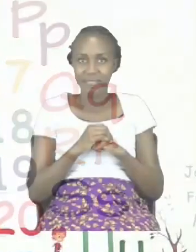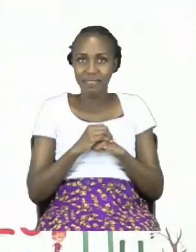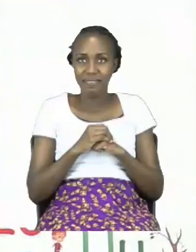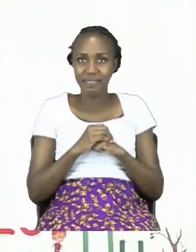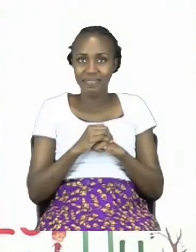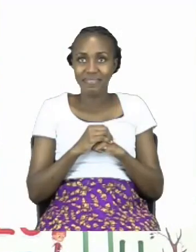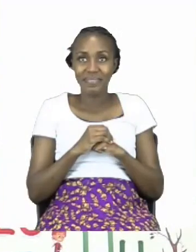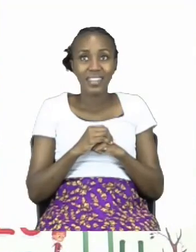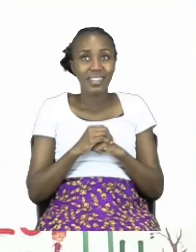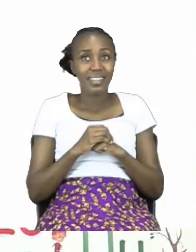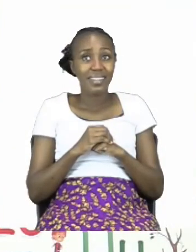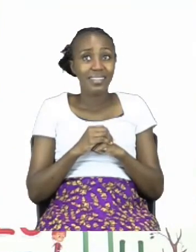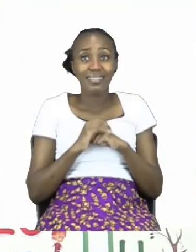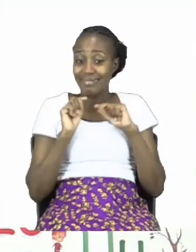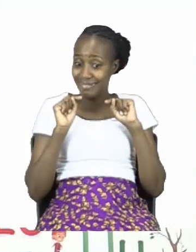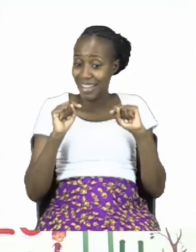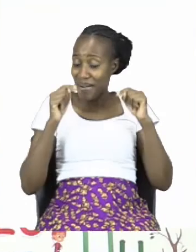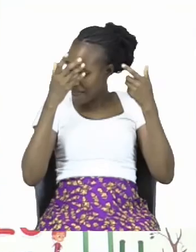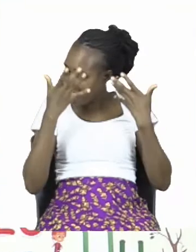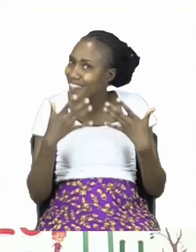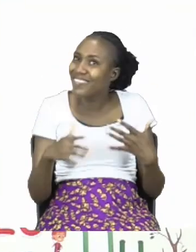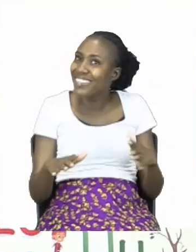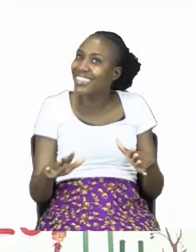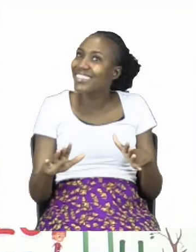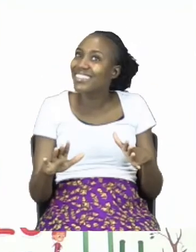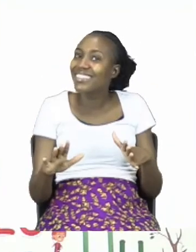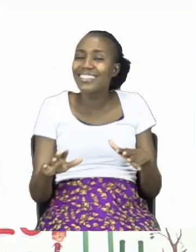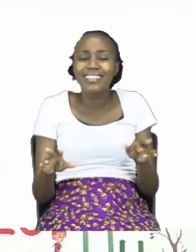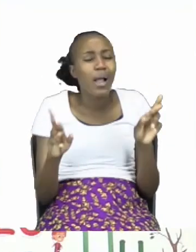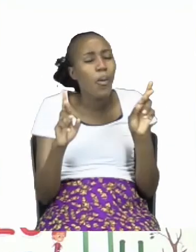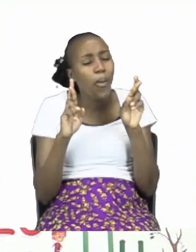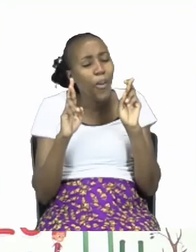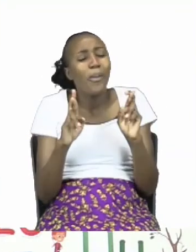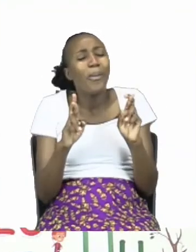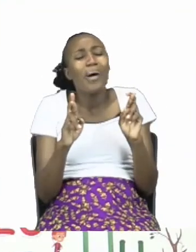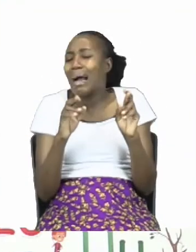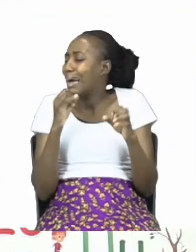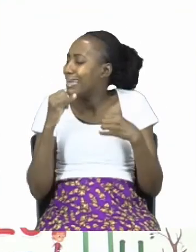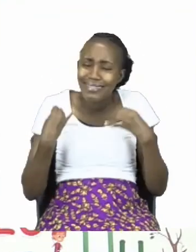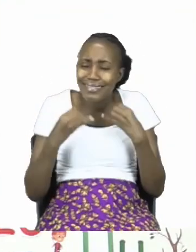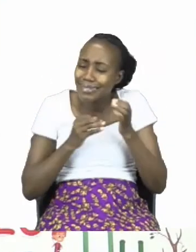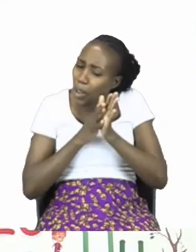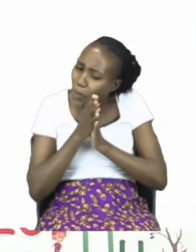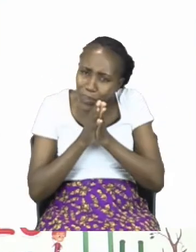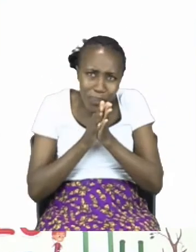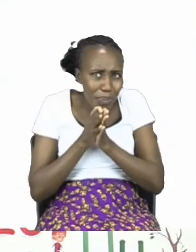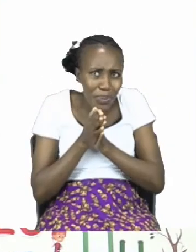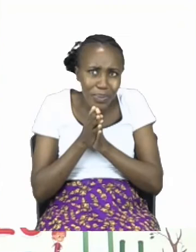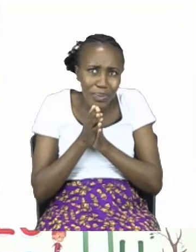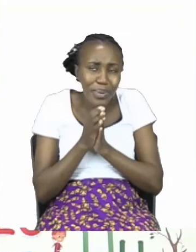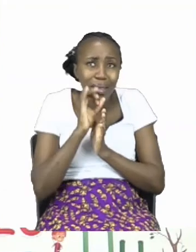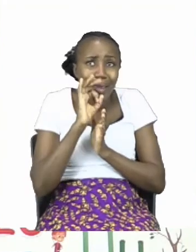Boys and girls, we have now come to the end of our lesson and I hope you had fun. Remember, if you